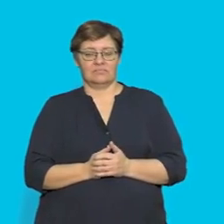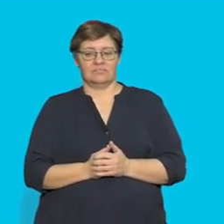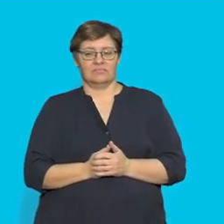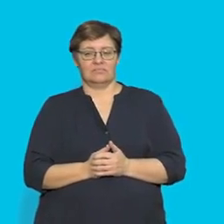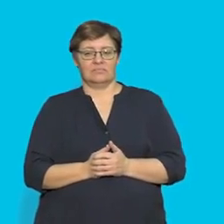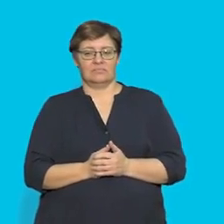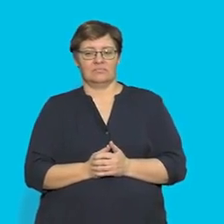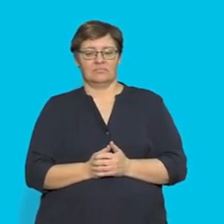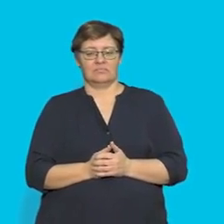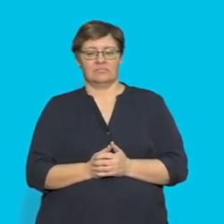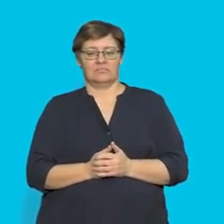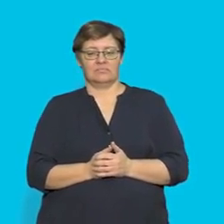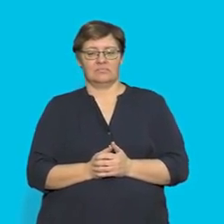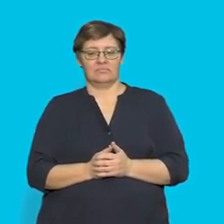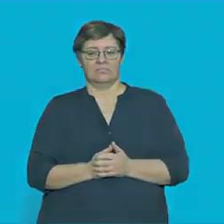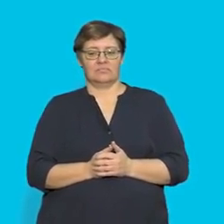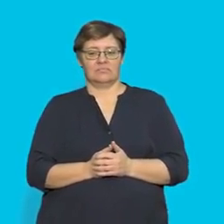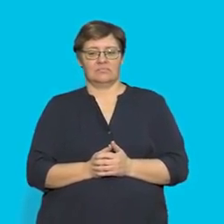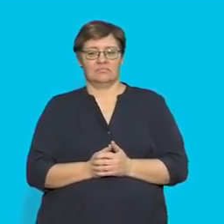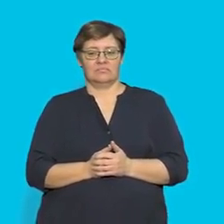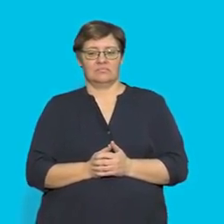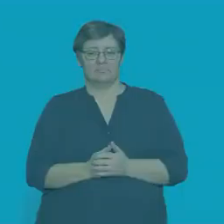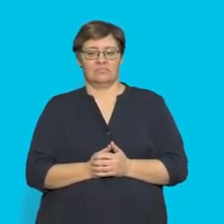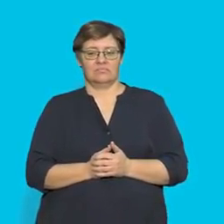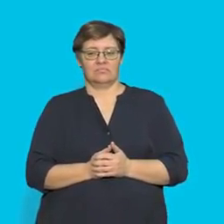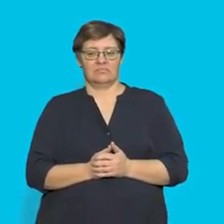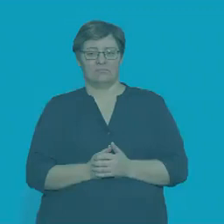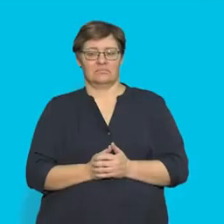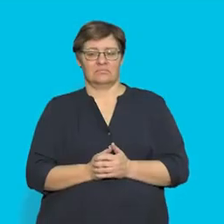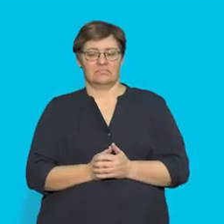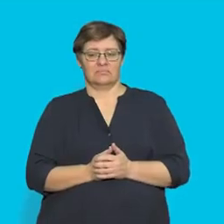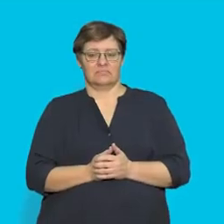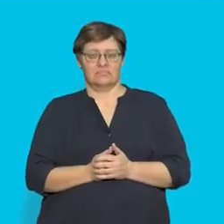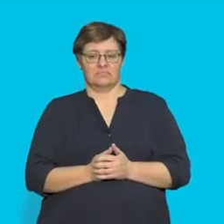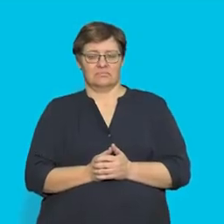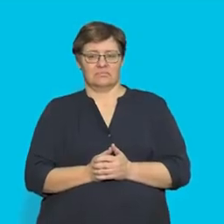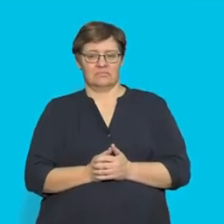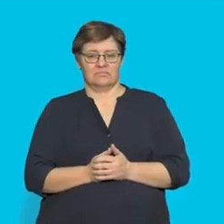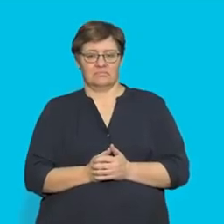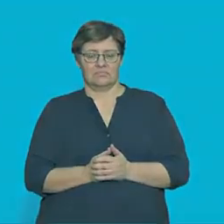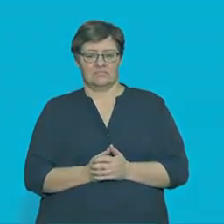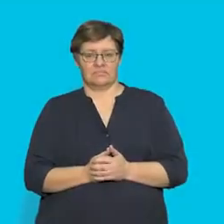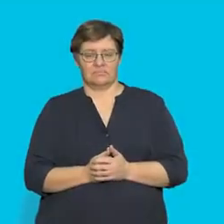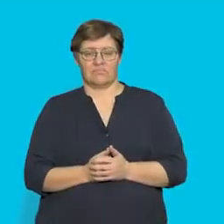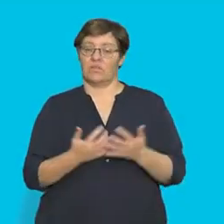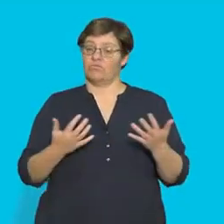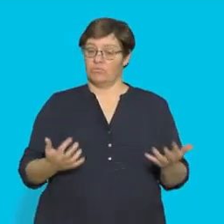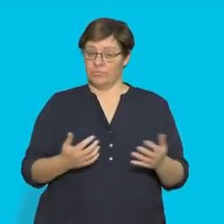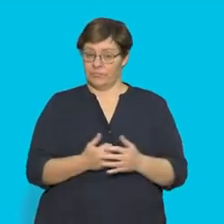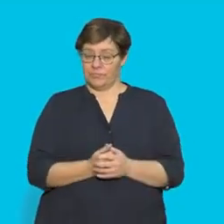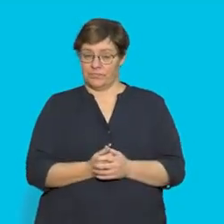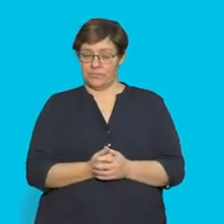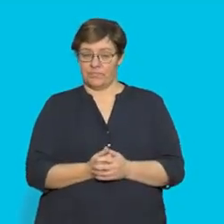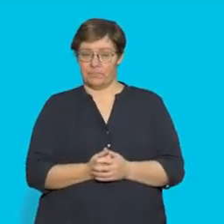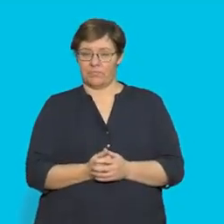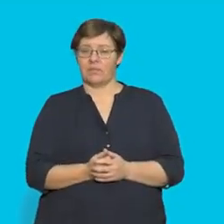negative here, and sine of alpha minus beta becomes sine of alpha cos beta minus cos of alpha sine